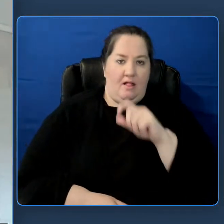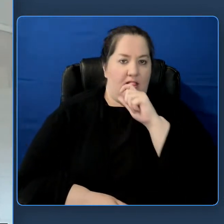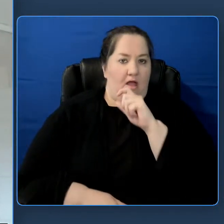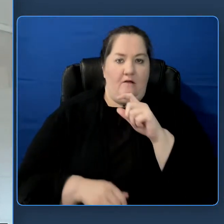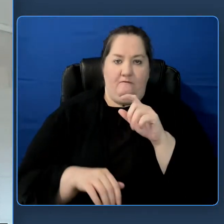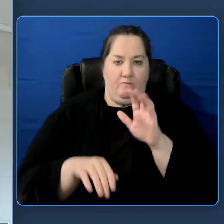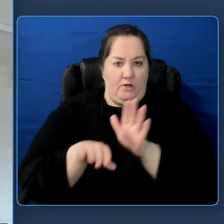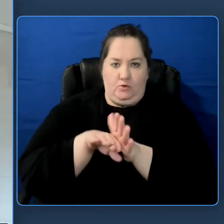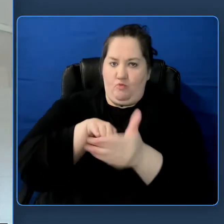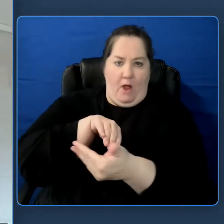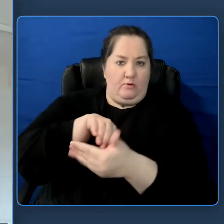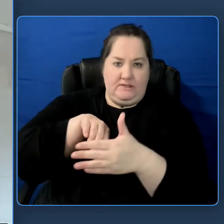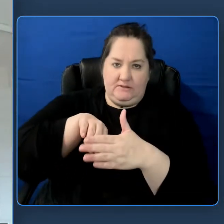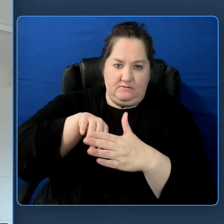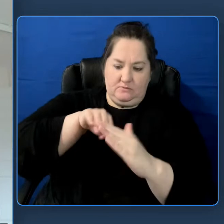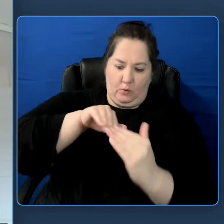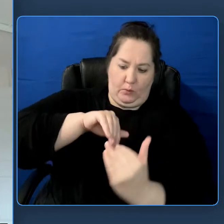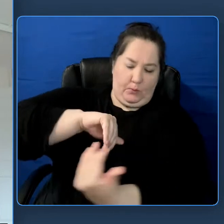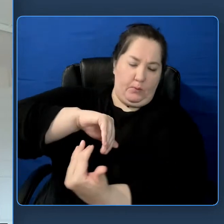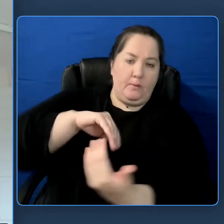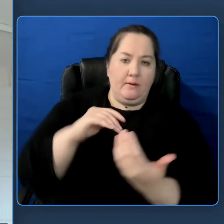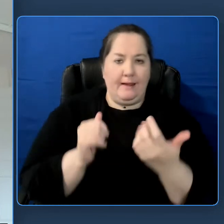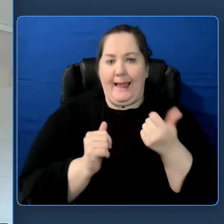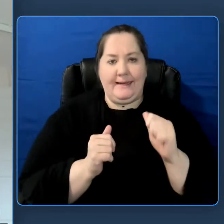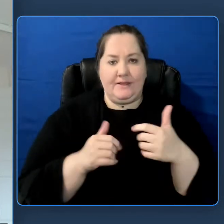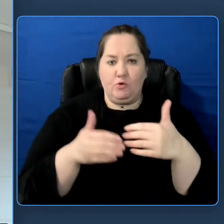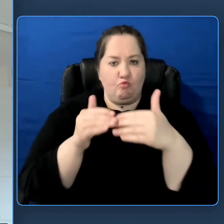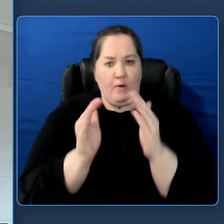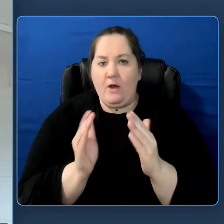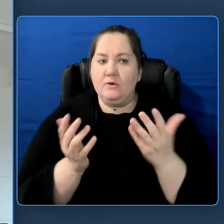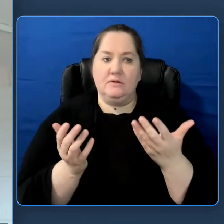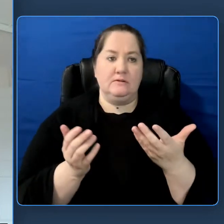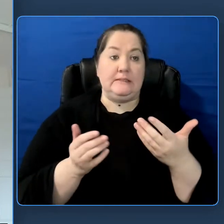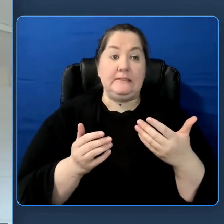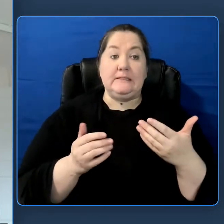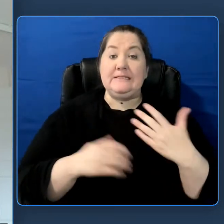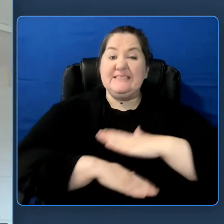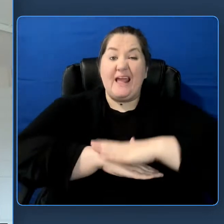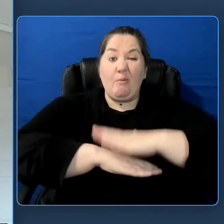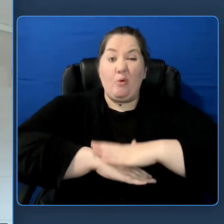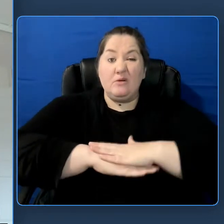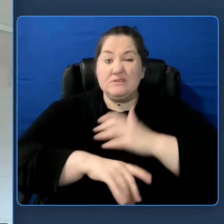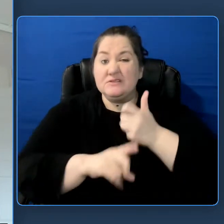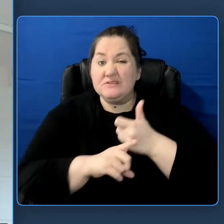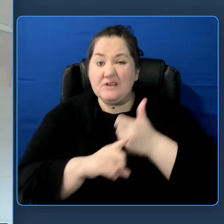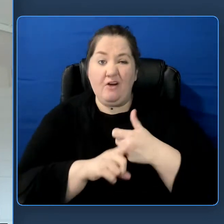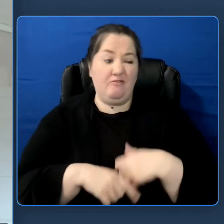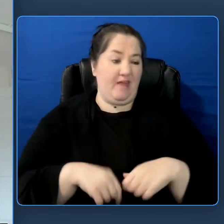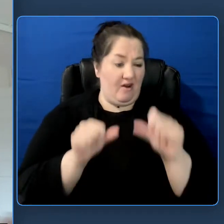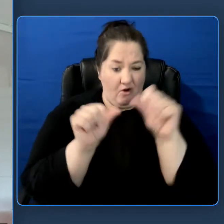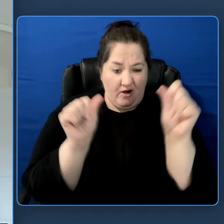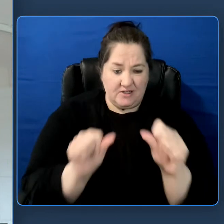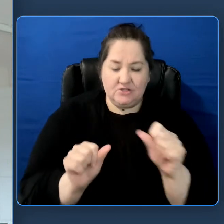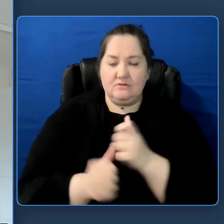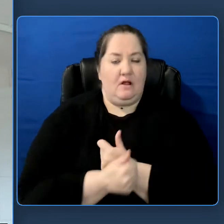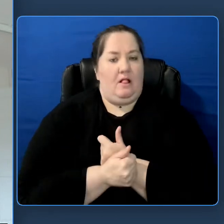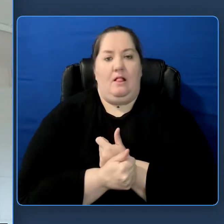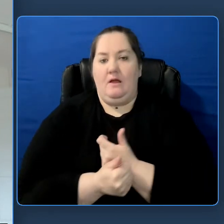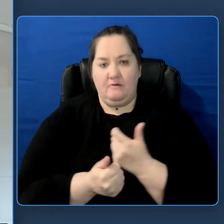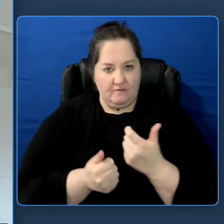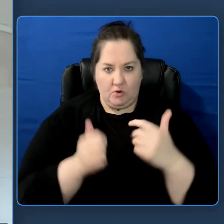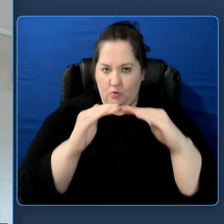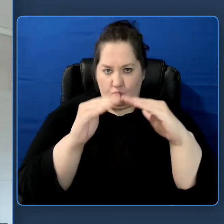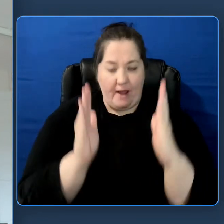rounded anything. Even just rounded tables, rounded architecture, because I'm